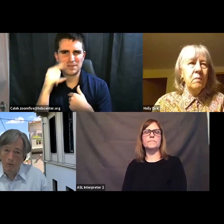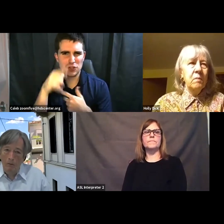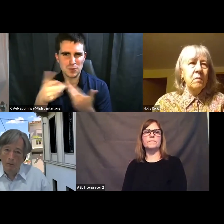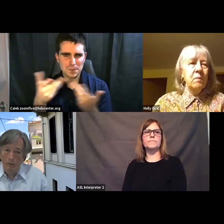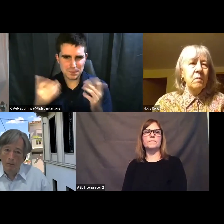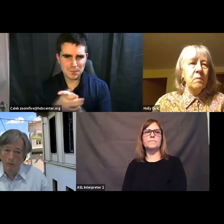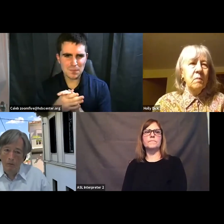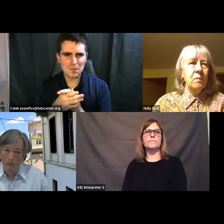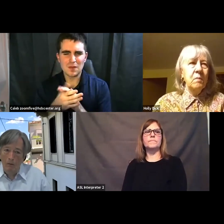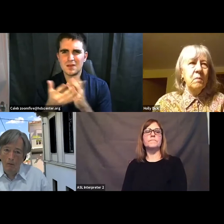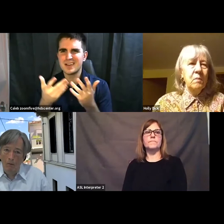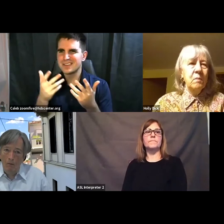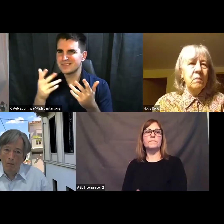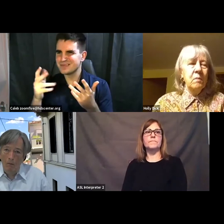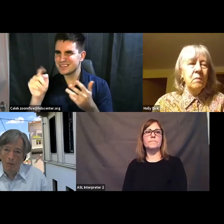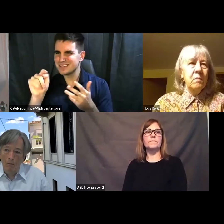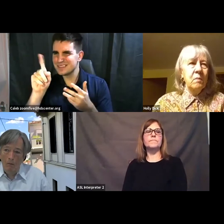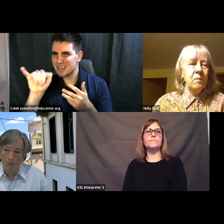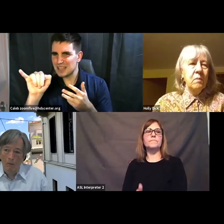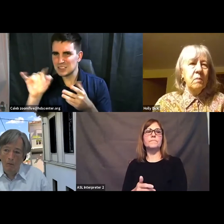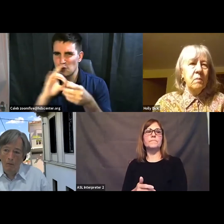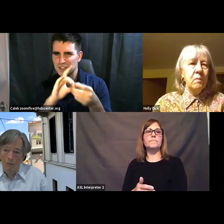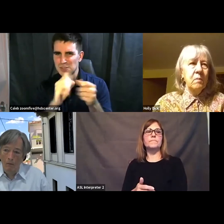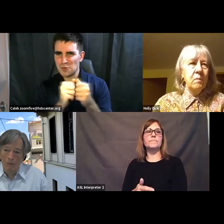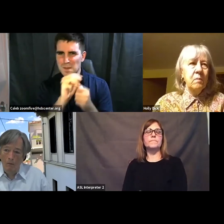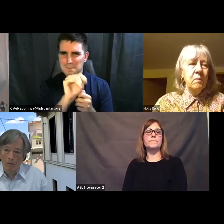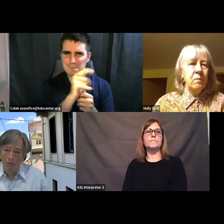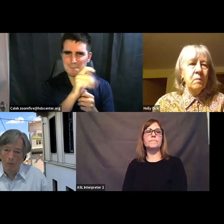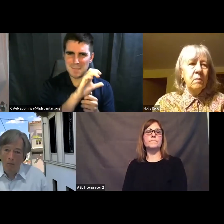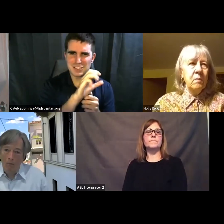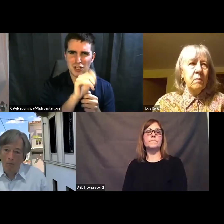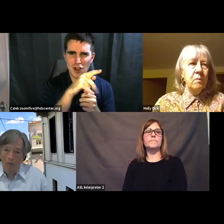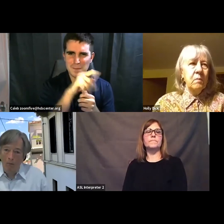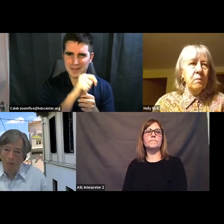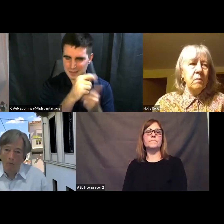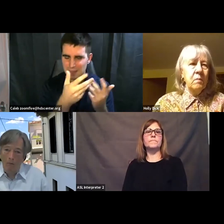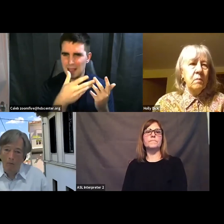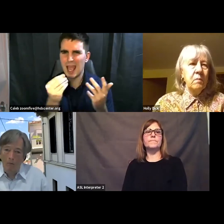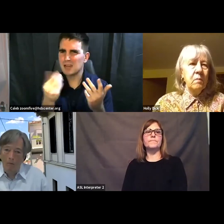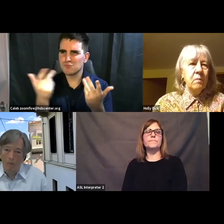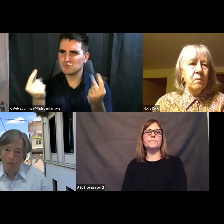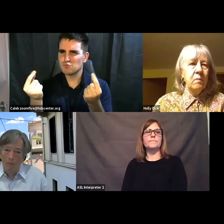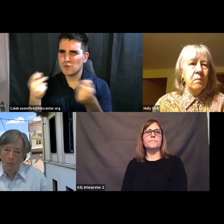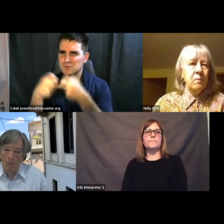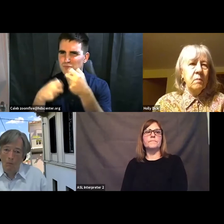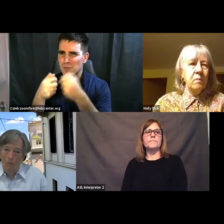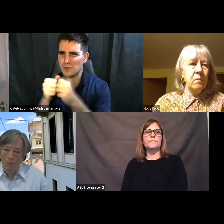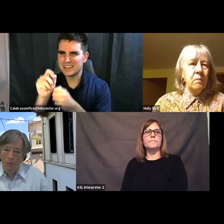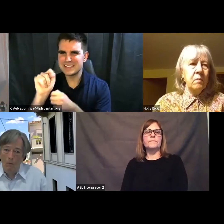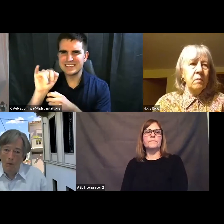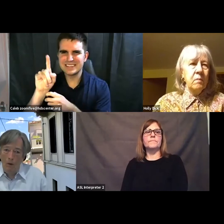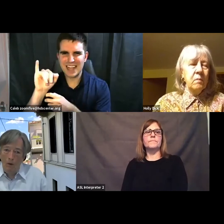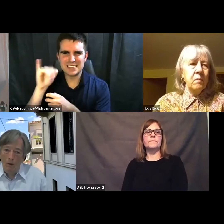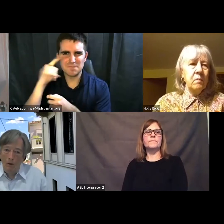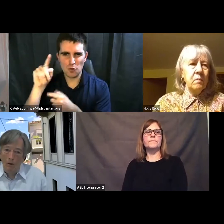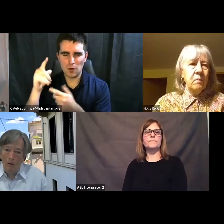local taxi industry's relationship with Magic Carpet? And at the time, what was problematic about taxi service as a means of transportation for people with